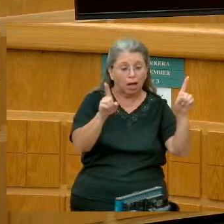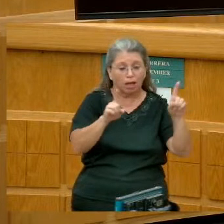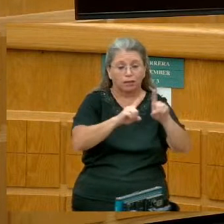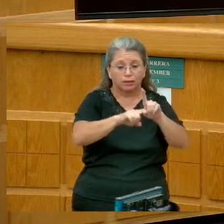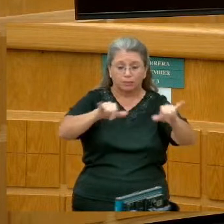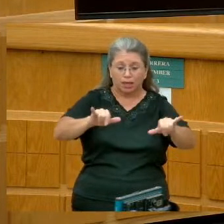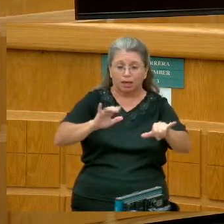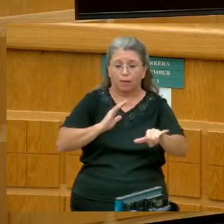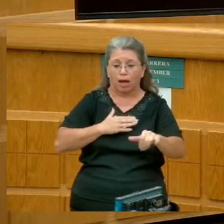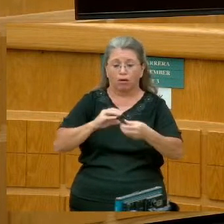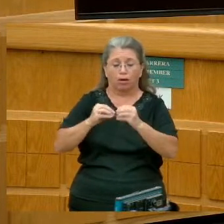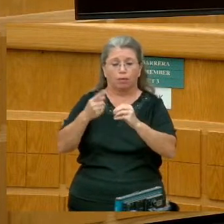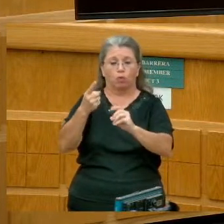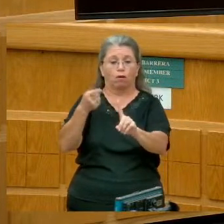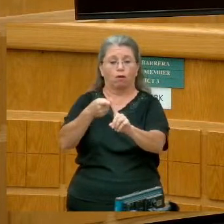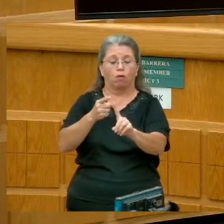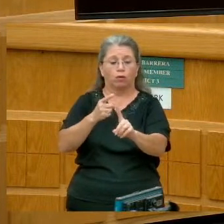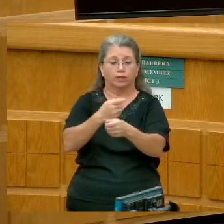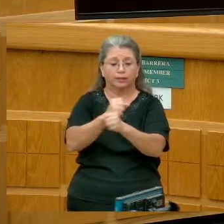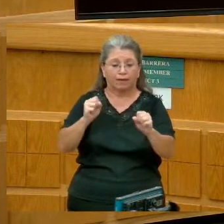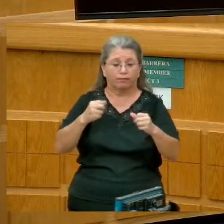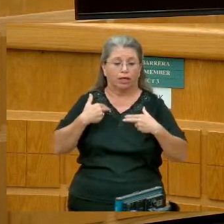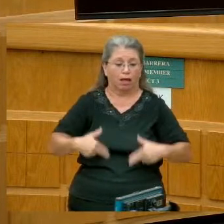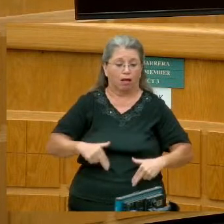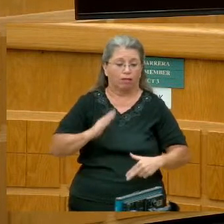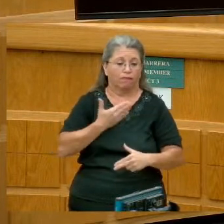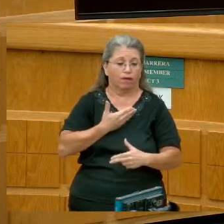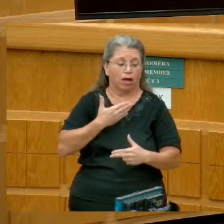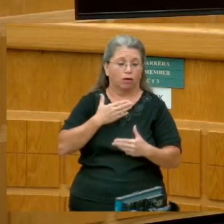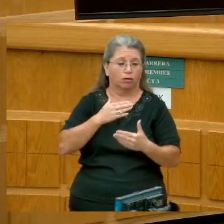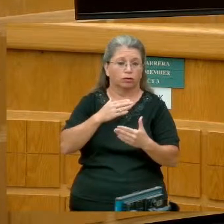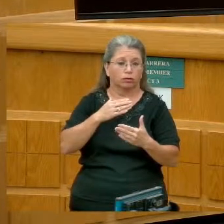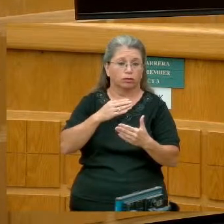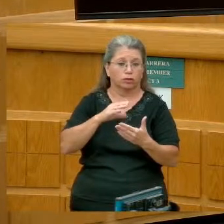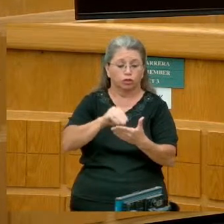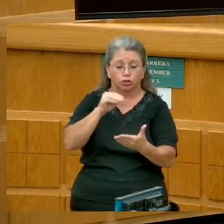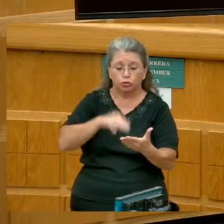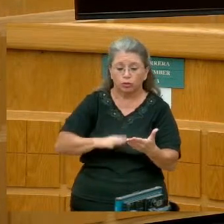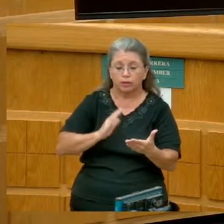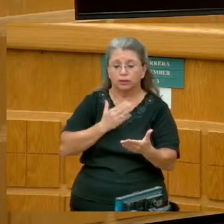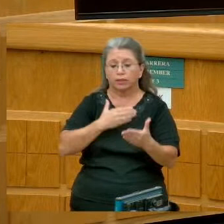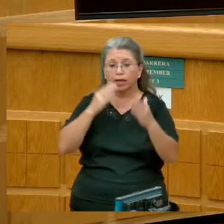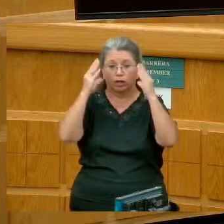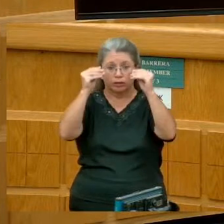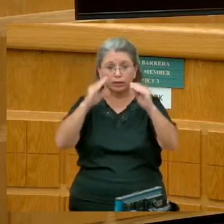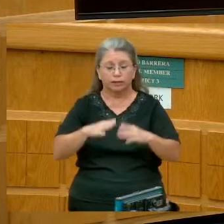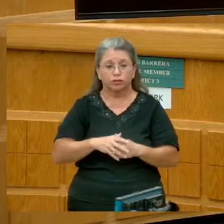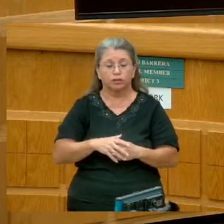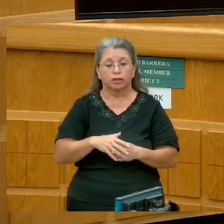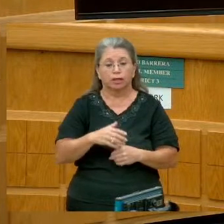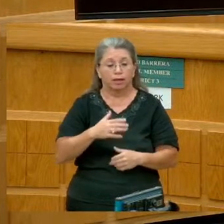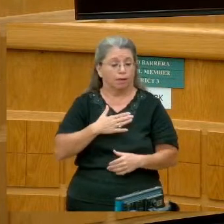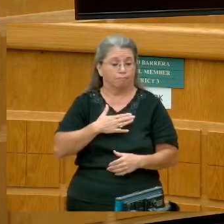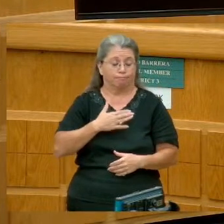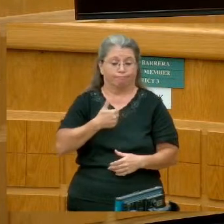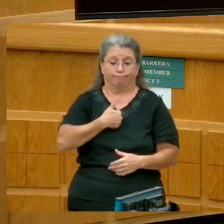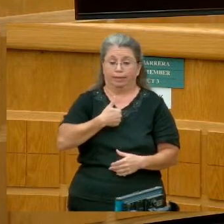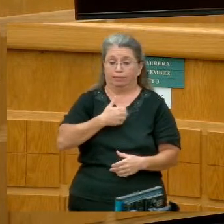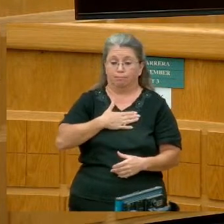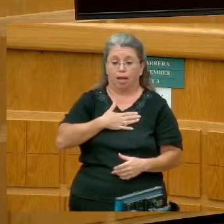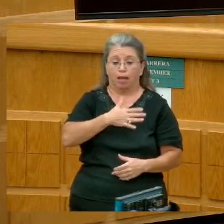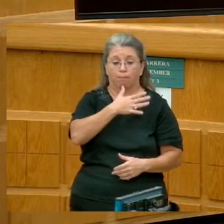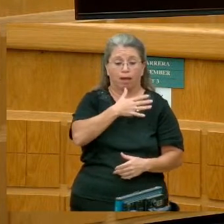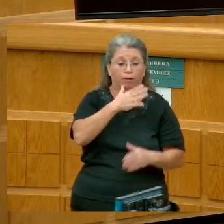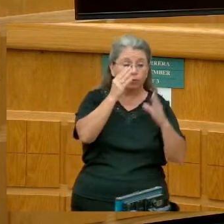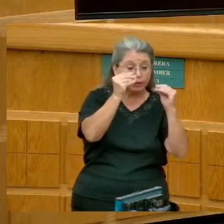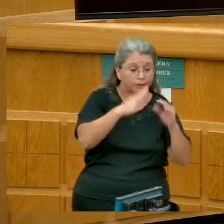the safety and the health of our students and our teachers. And I'm speaking of one whose mother was a teacher, whose aunt